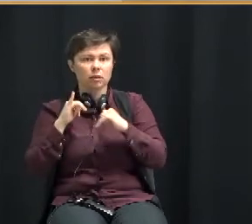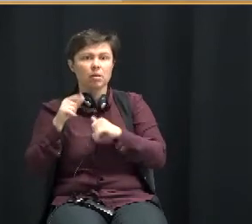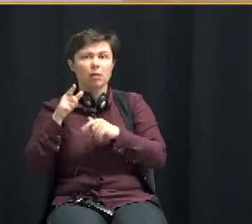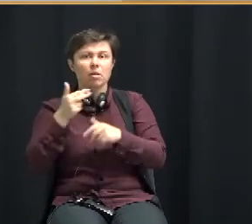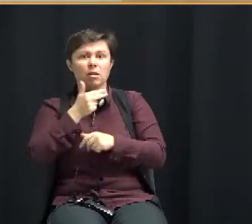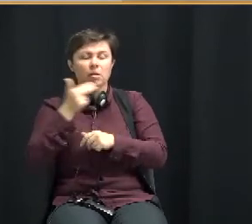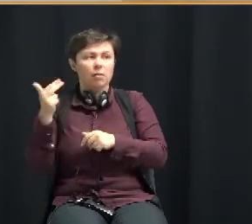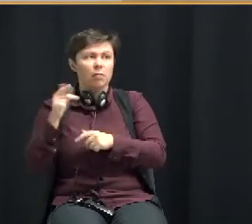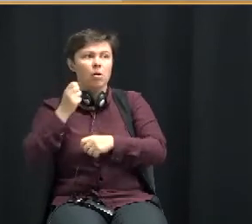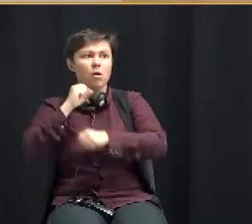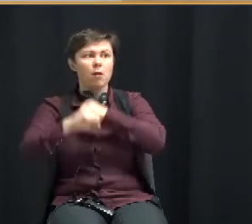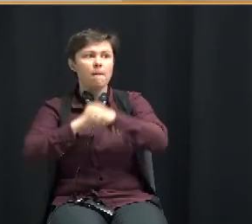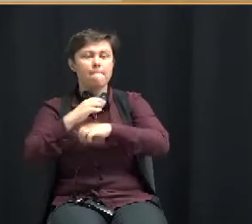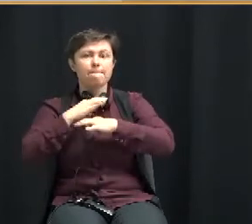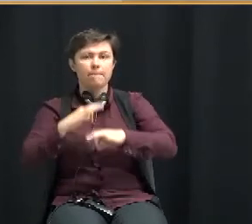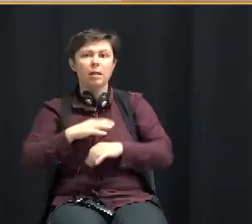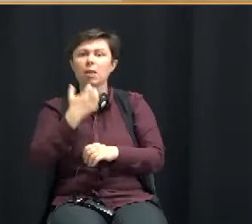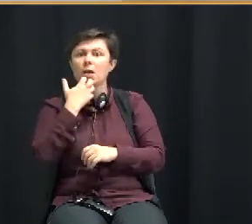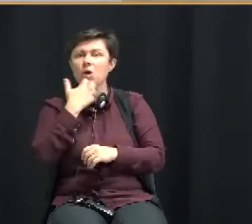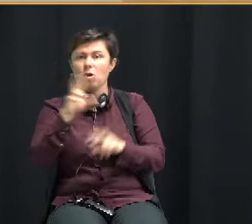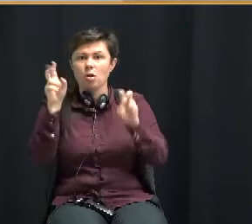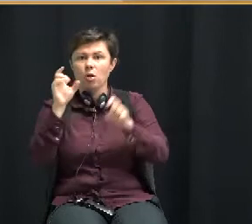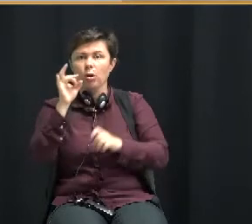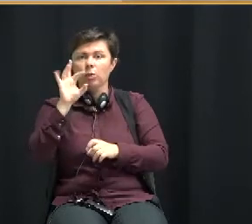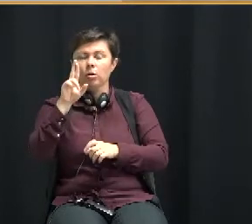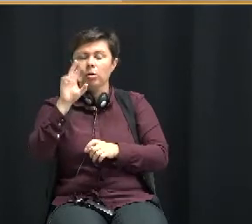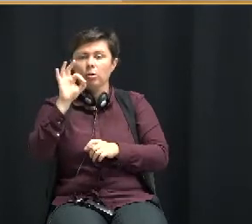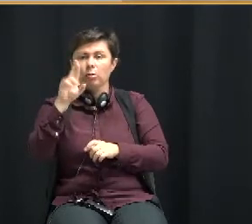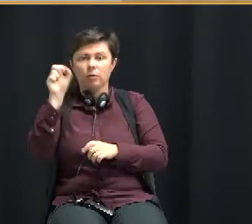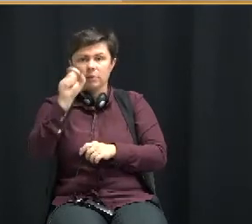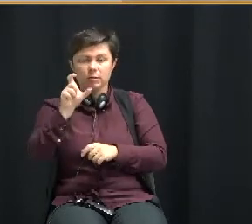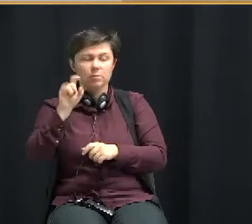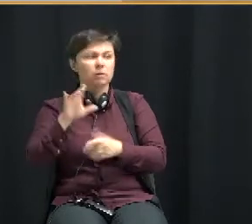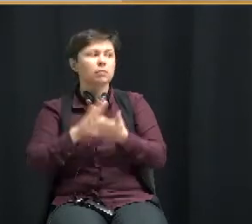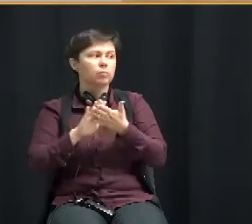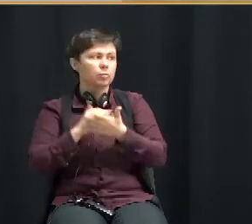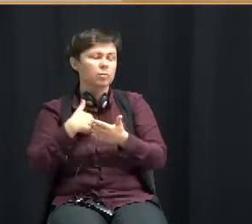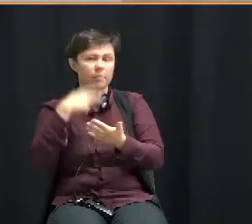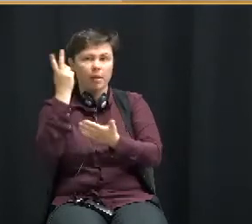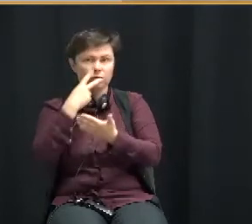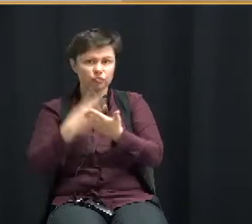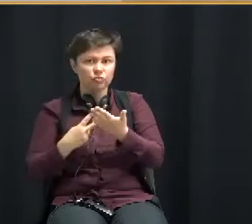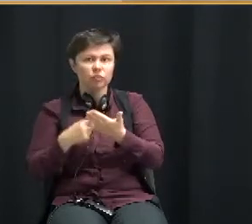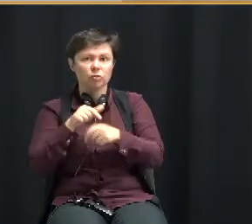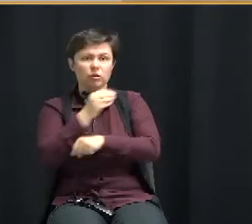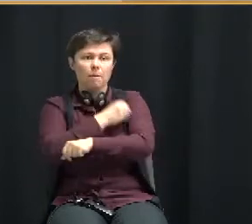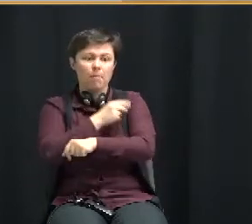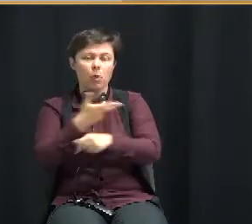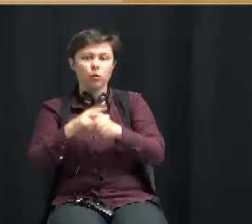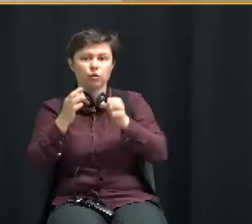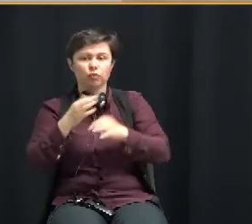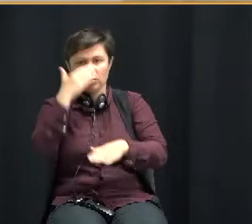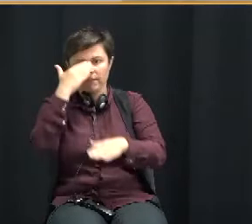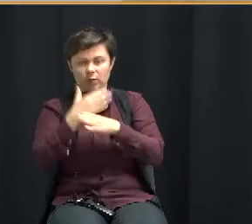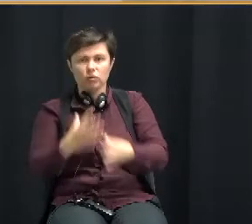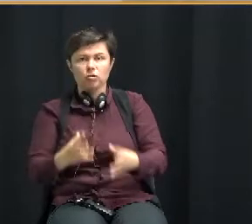because this is the topic developed by Ms. Gorący. I'm sorry that I'm reading, but this is the